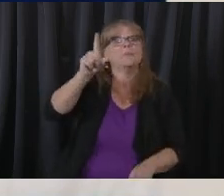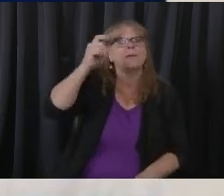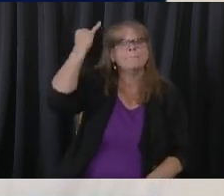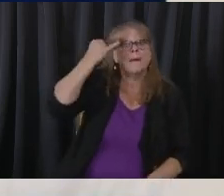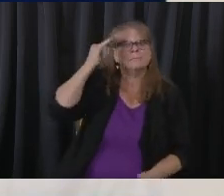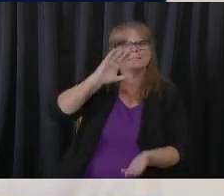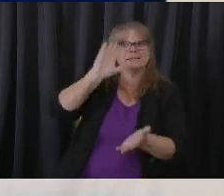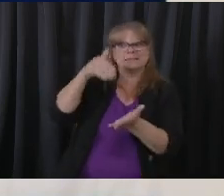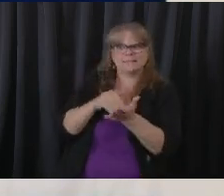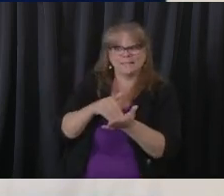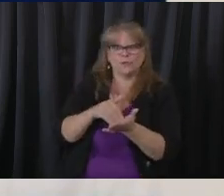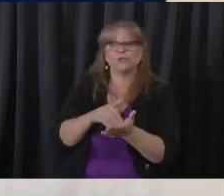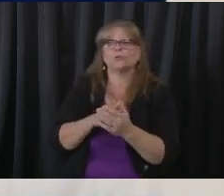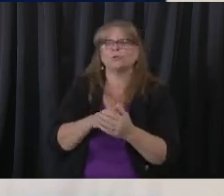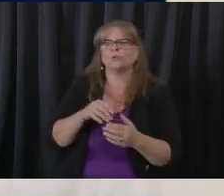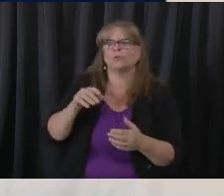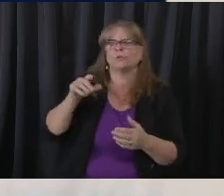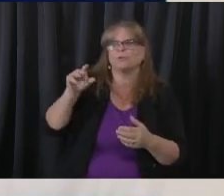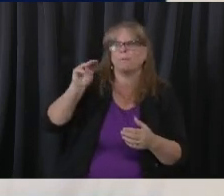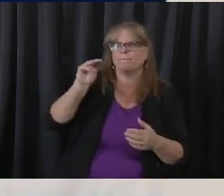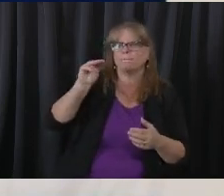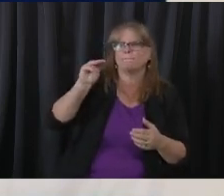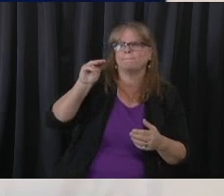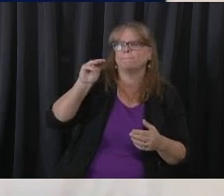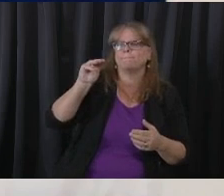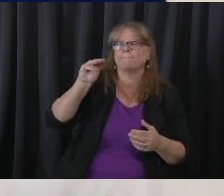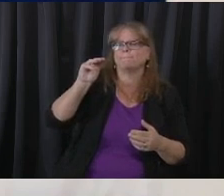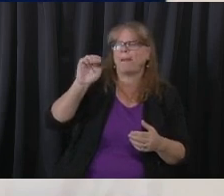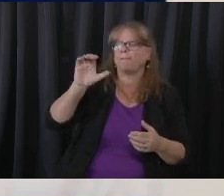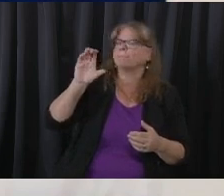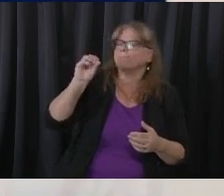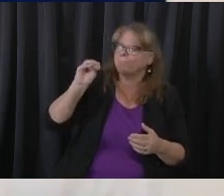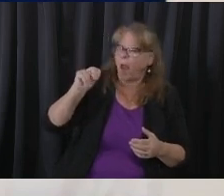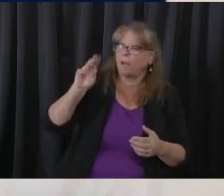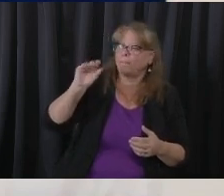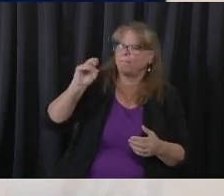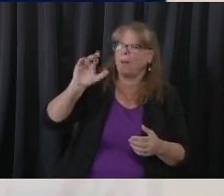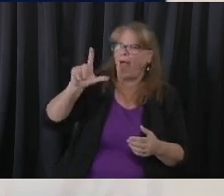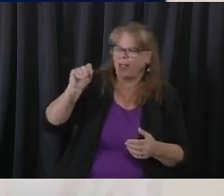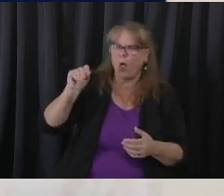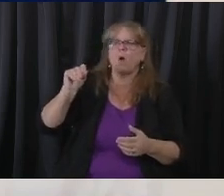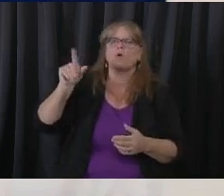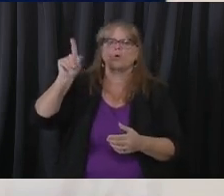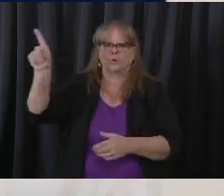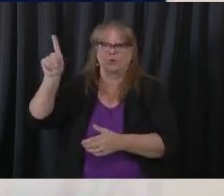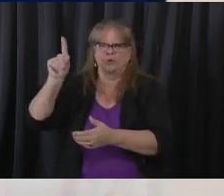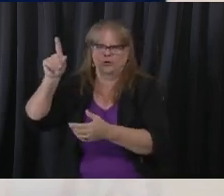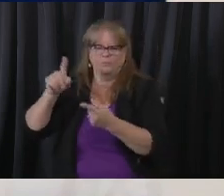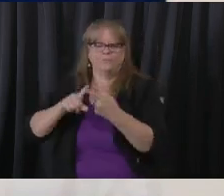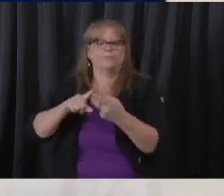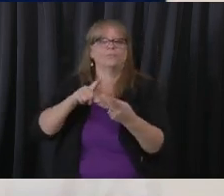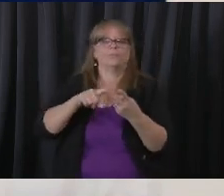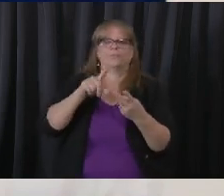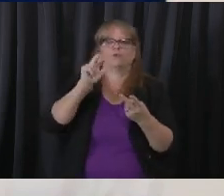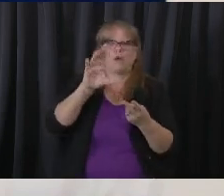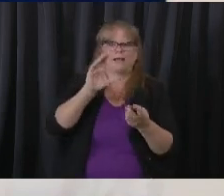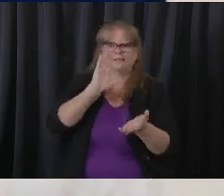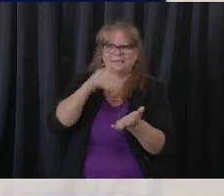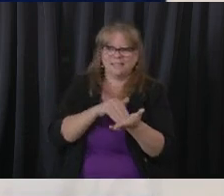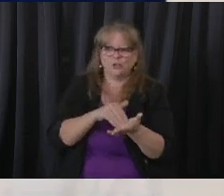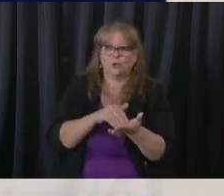Paco Sanchez Park every day this week, many other Denver testing sites. Waterworld remains open, free,